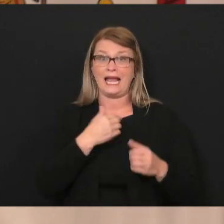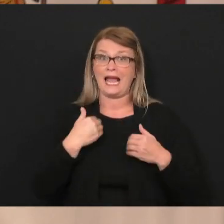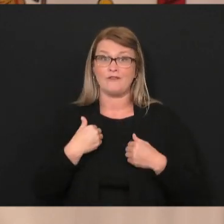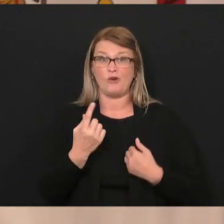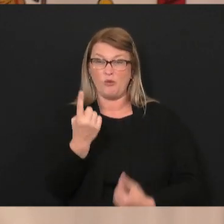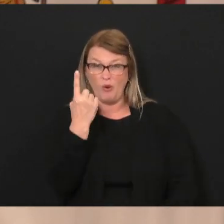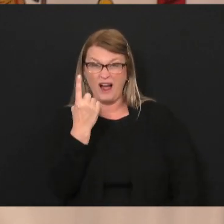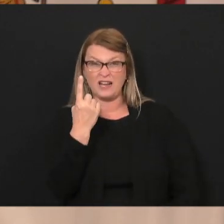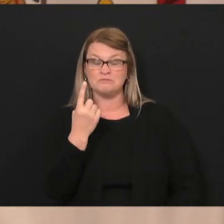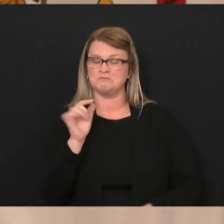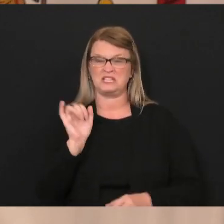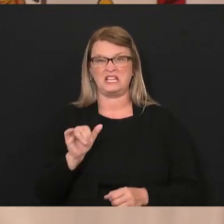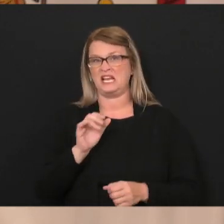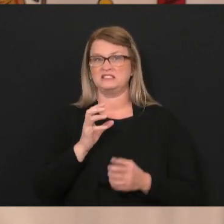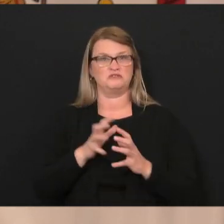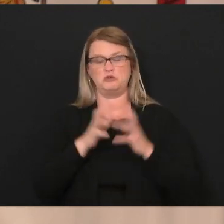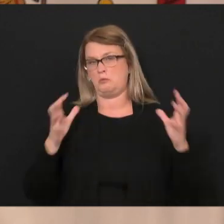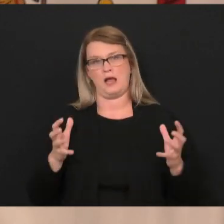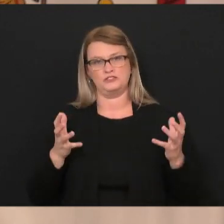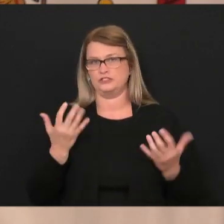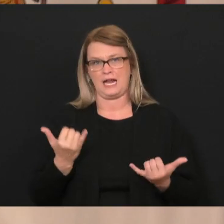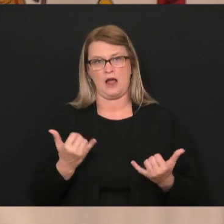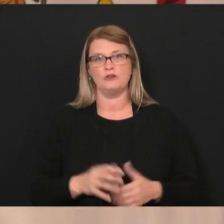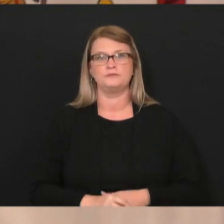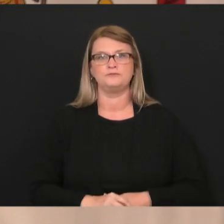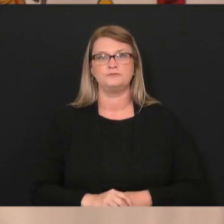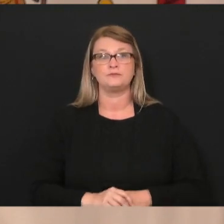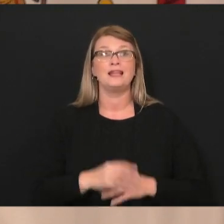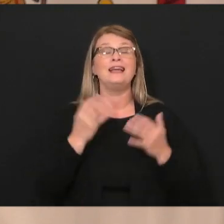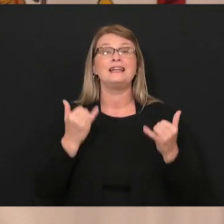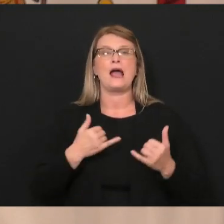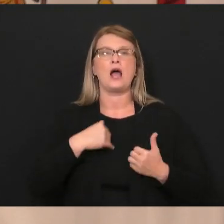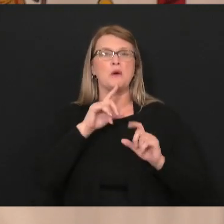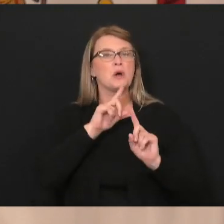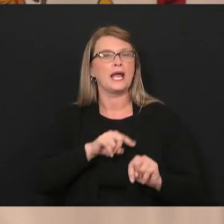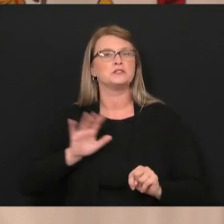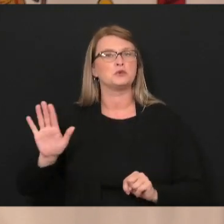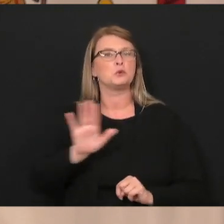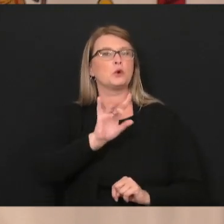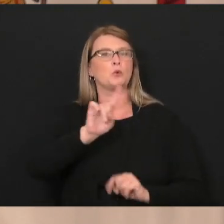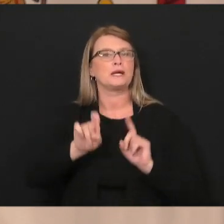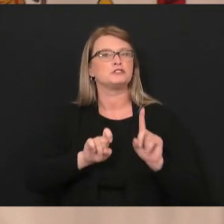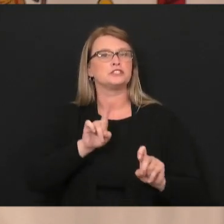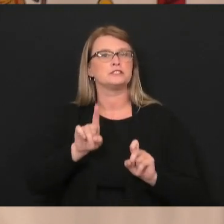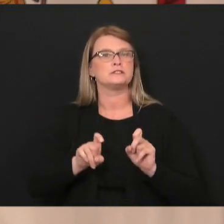many. Anyway, I'll turn it over to your questions now, or